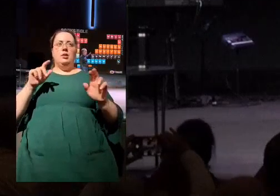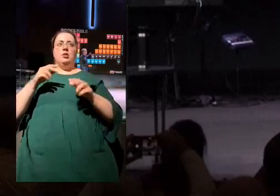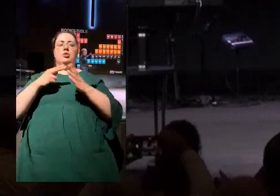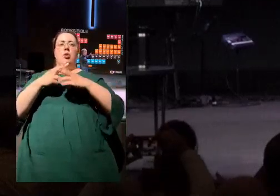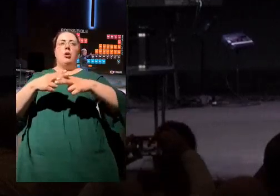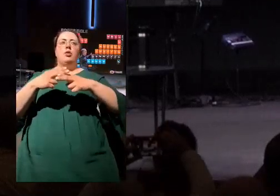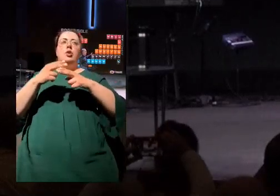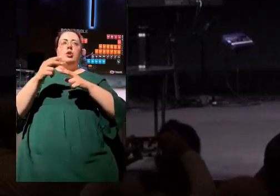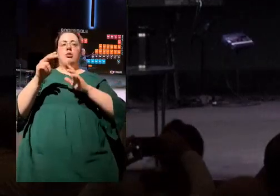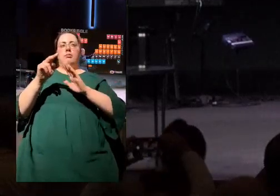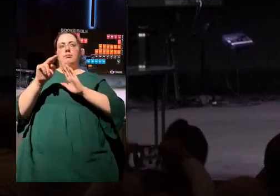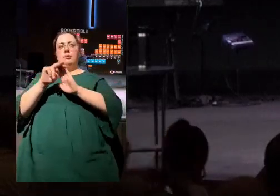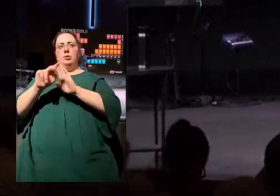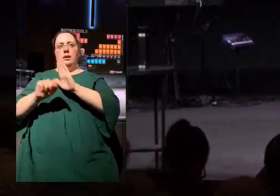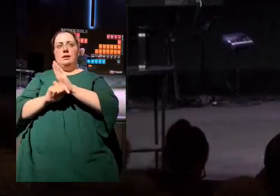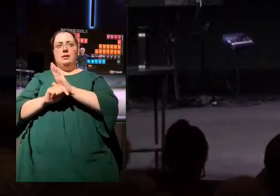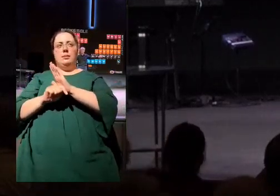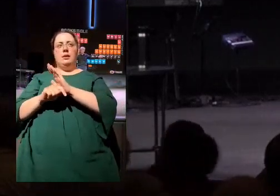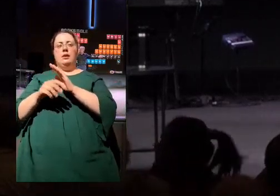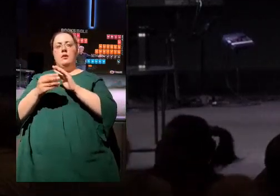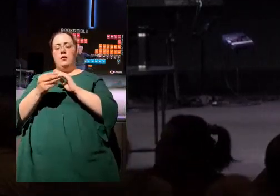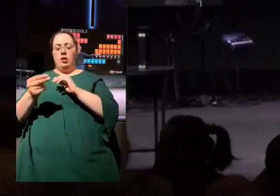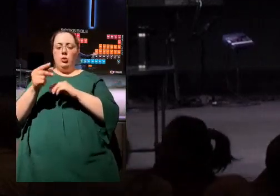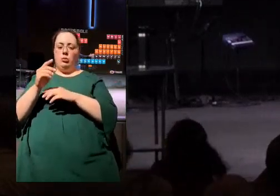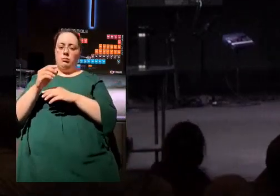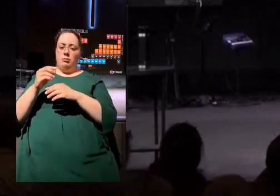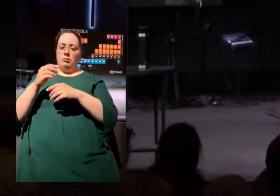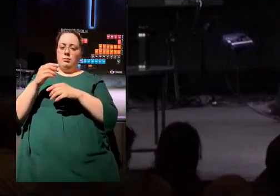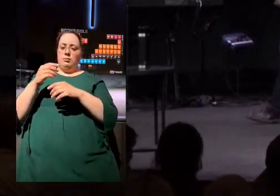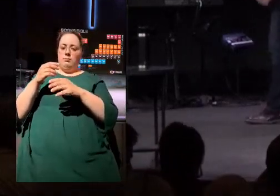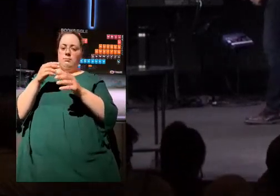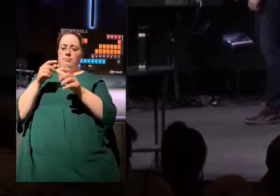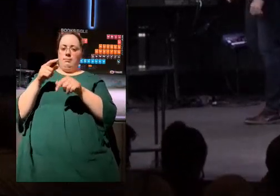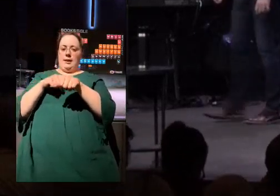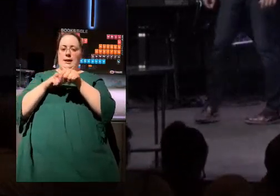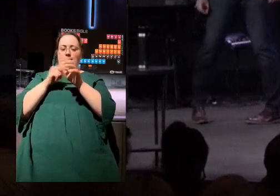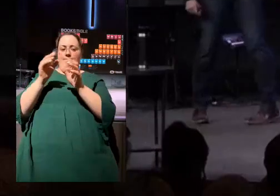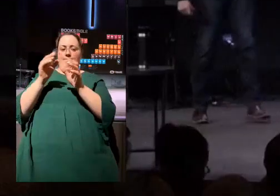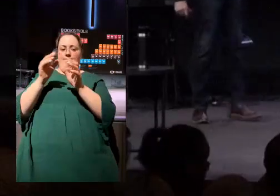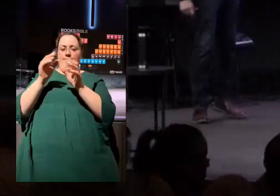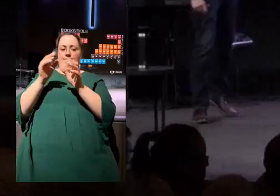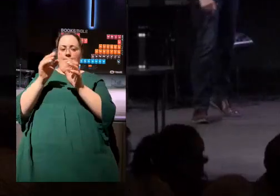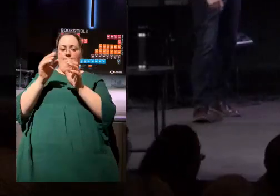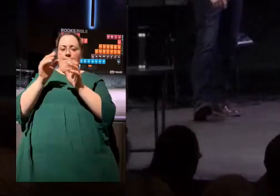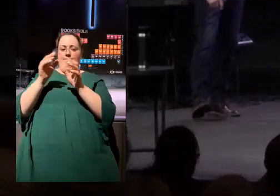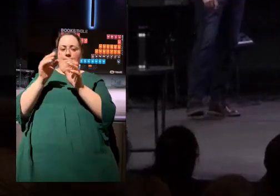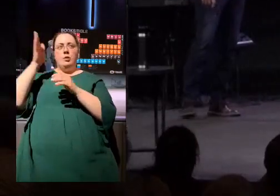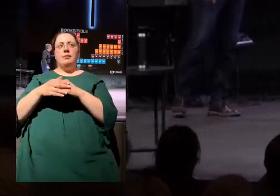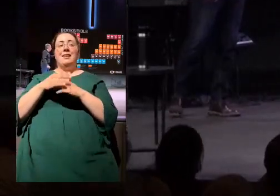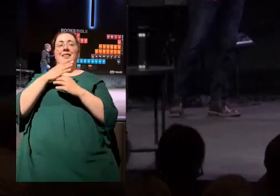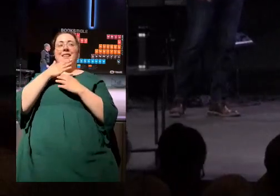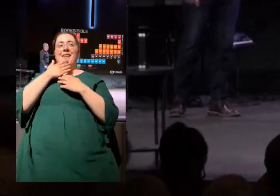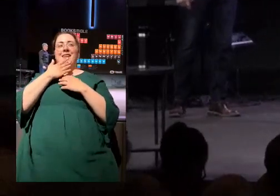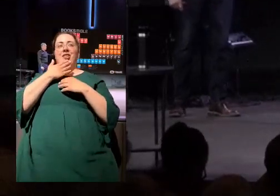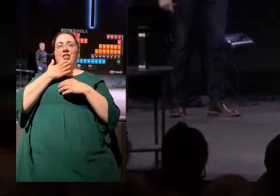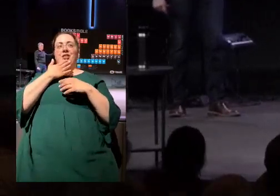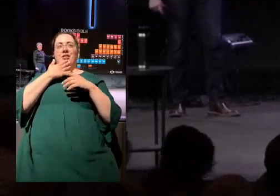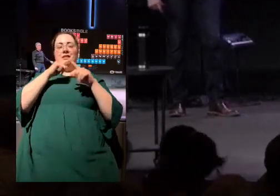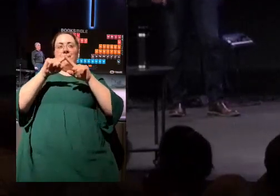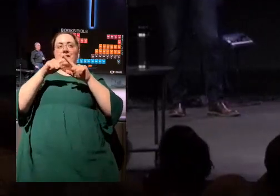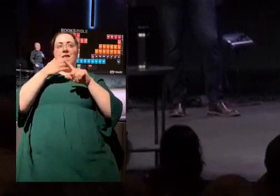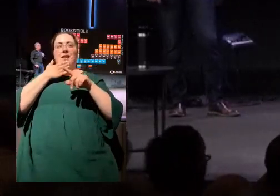with Jesus and goes a few decades forward into the birth of the church. The color coding helps you